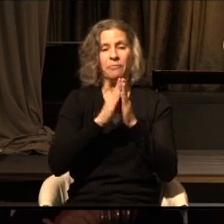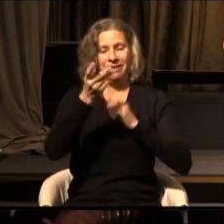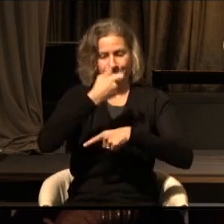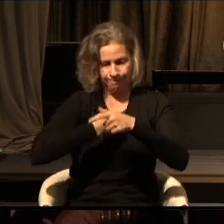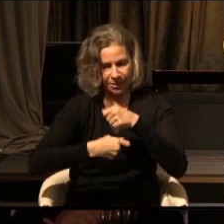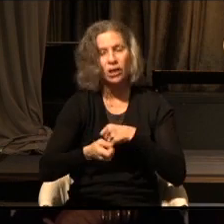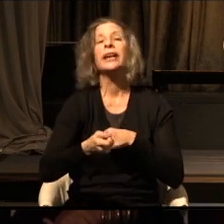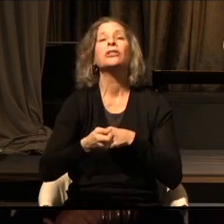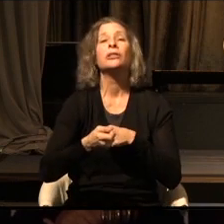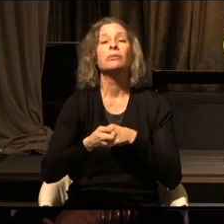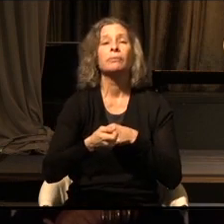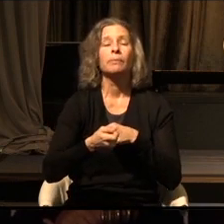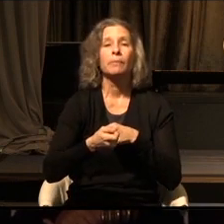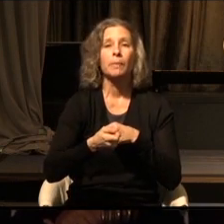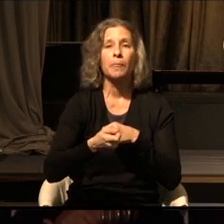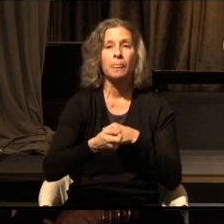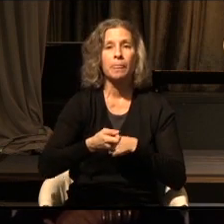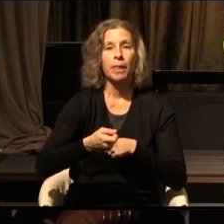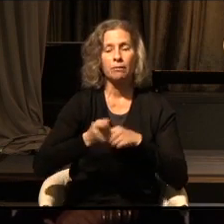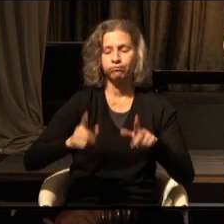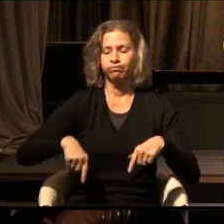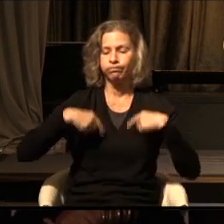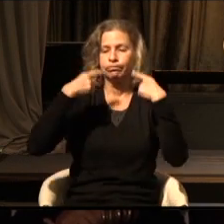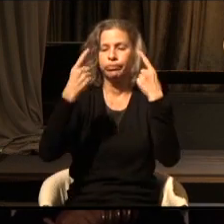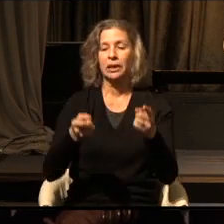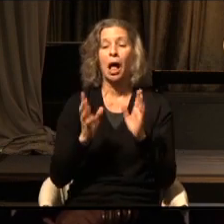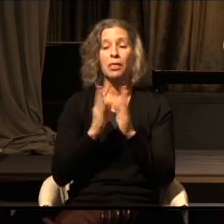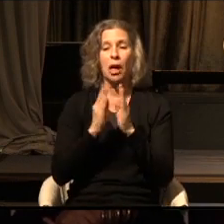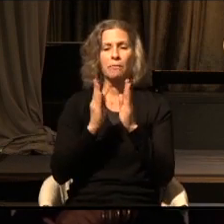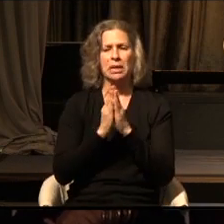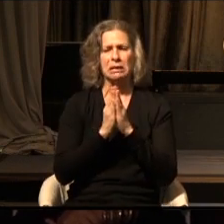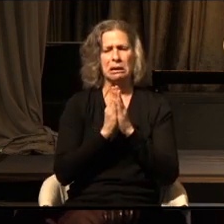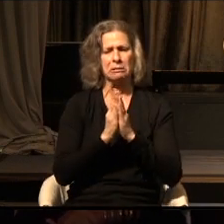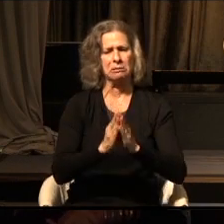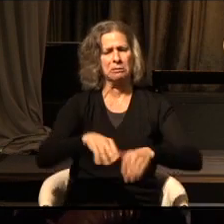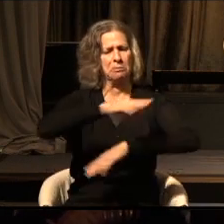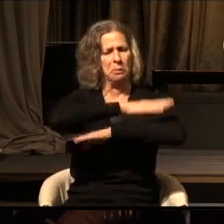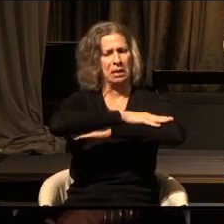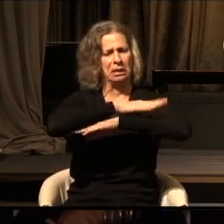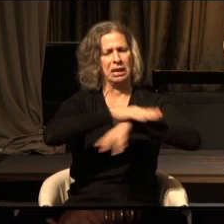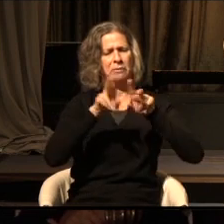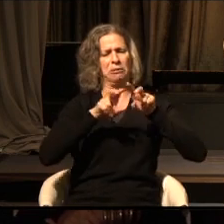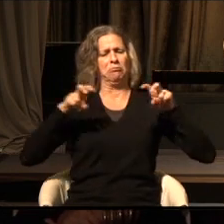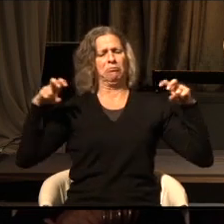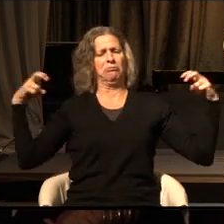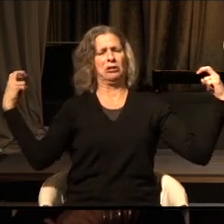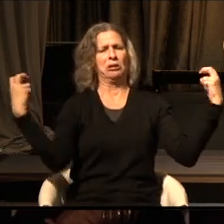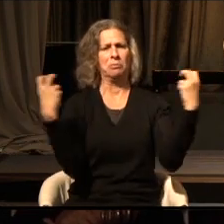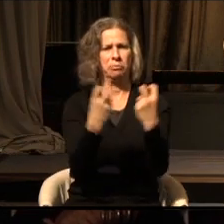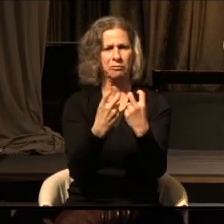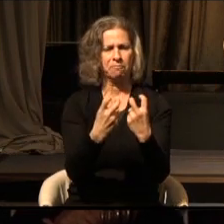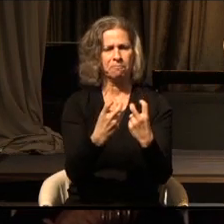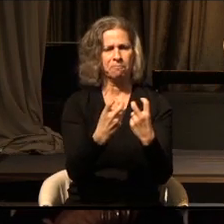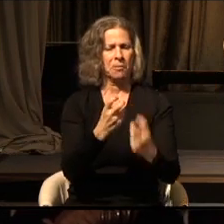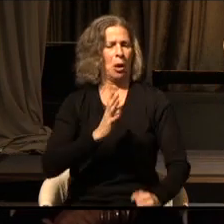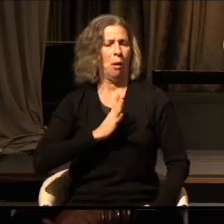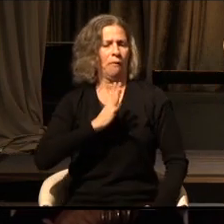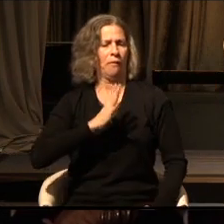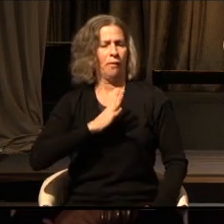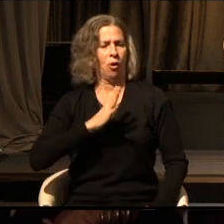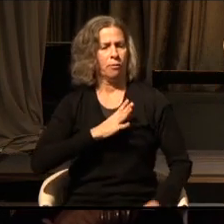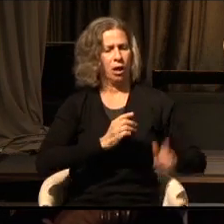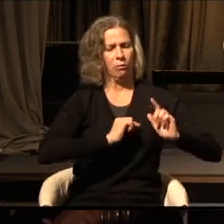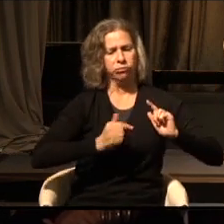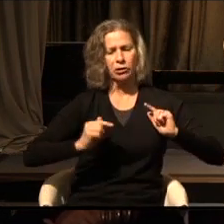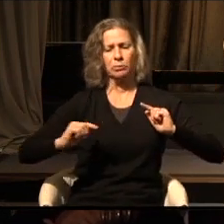as a team. Historically, these meetings were held in a large boardroom, 30 chairs on a long table. Various program managers gave their